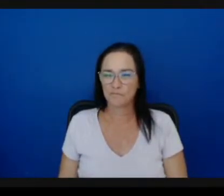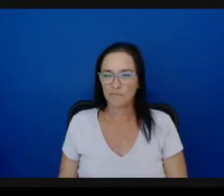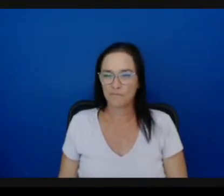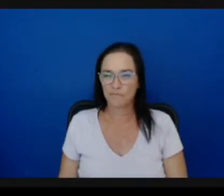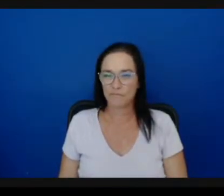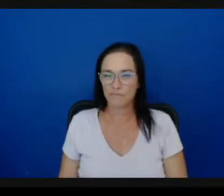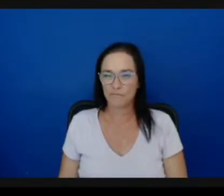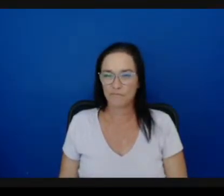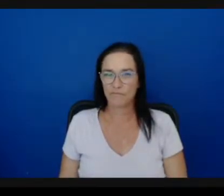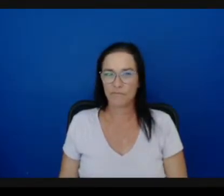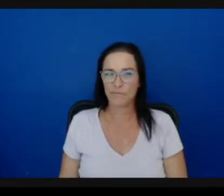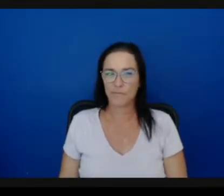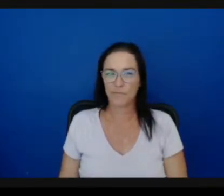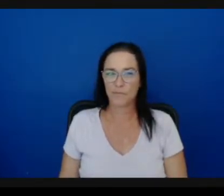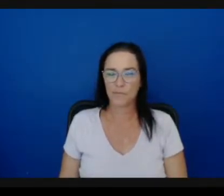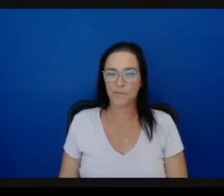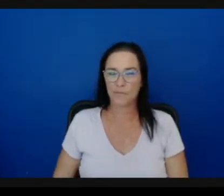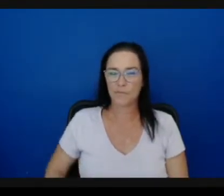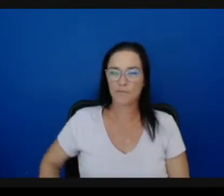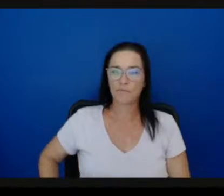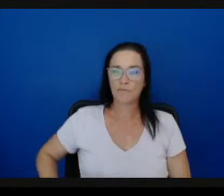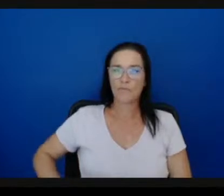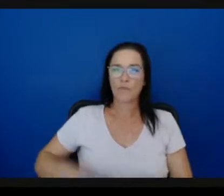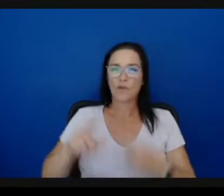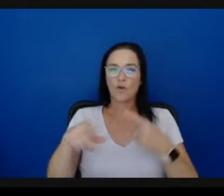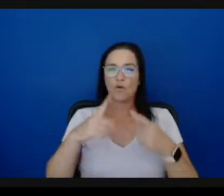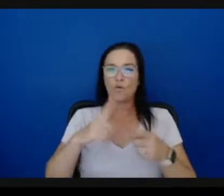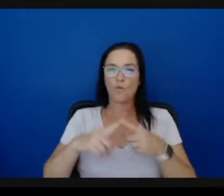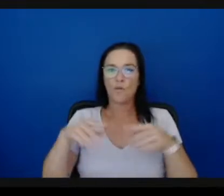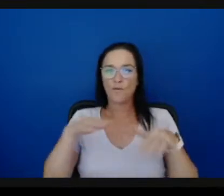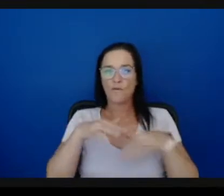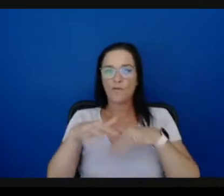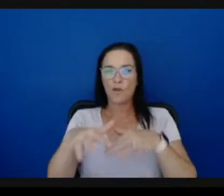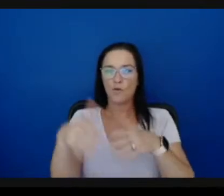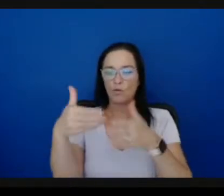Just as the flow came down from the slope in front of Hayashi's.